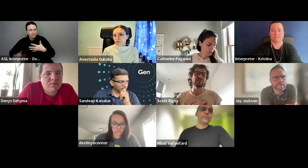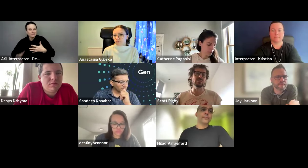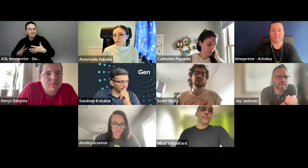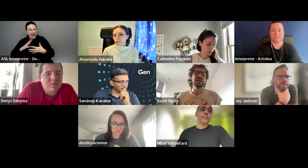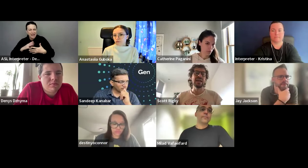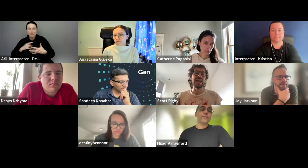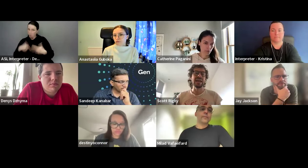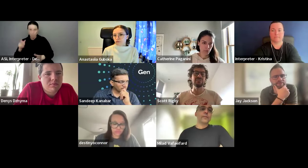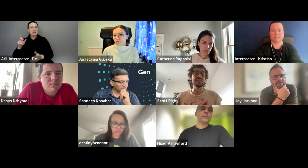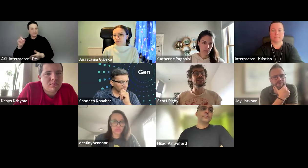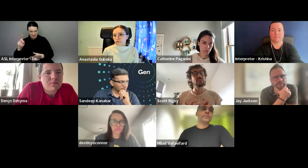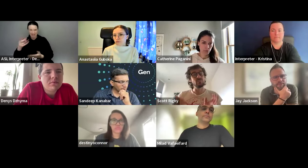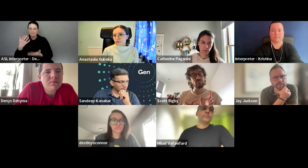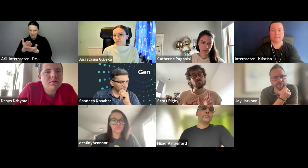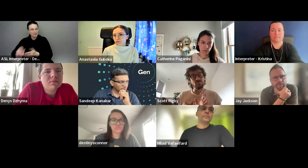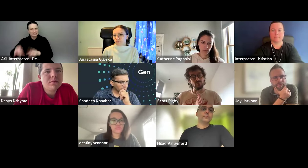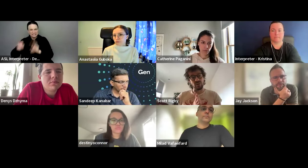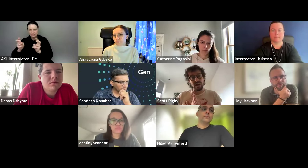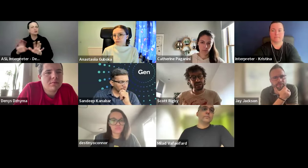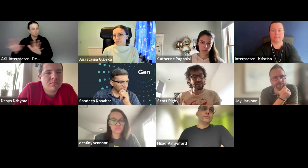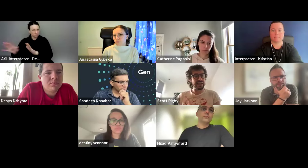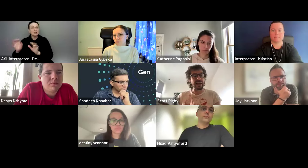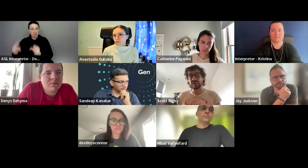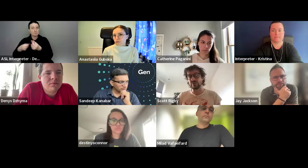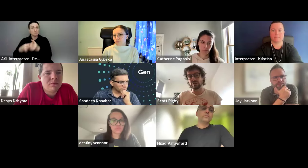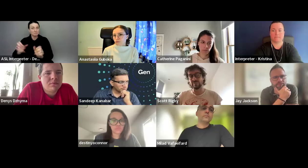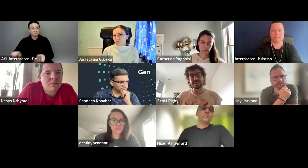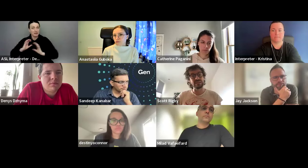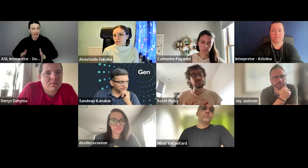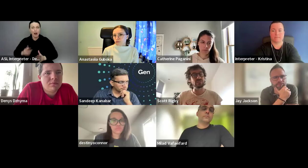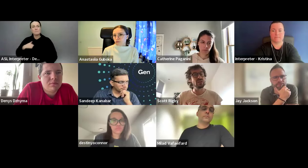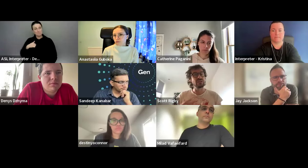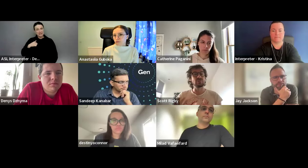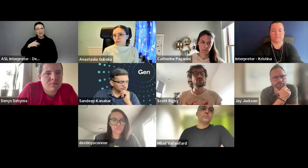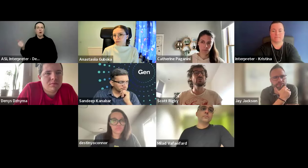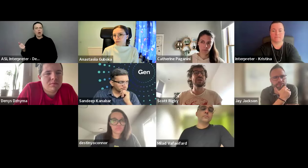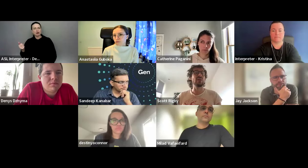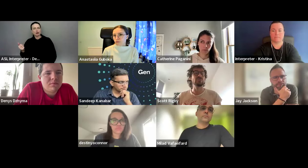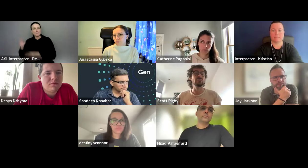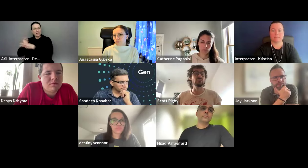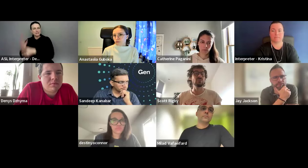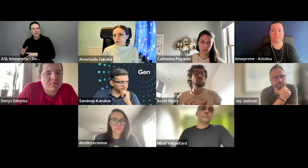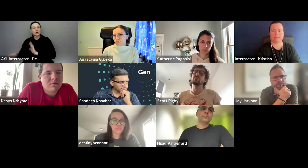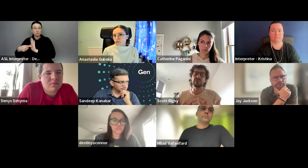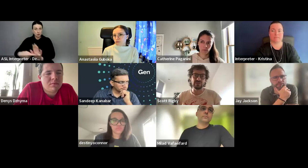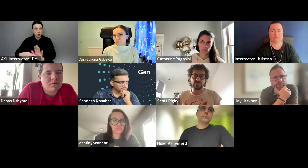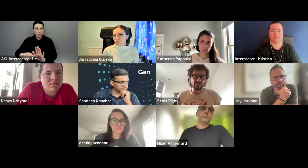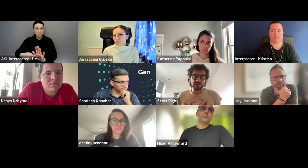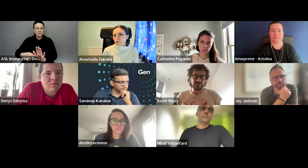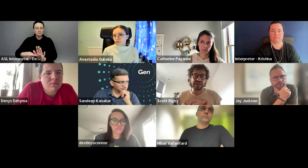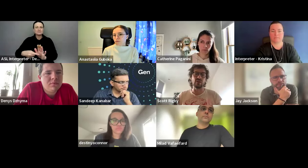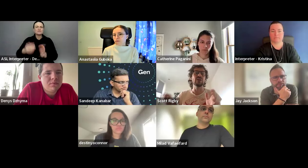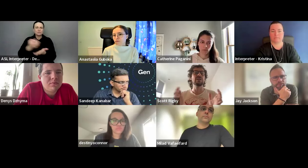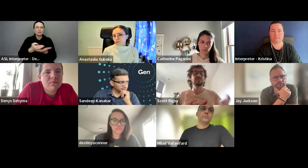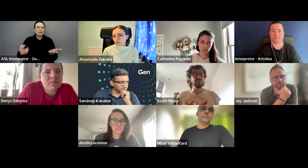reproduce this issue. And then I or other Helm maintainers can show you how to, or point you to the